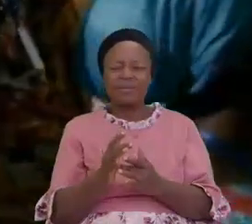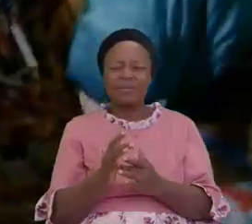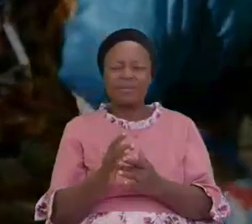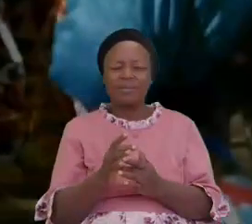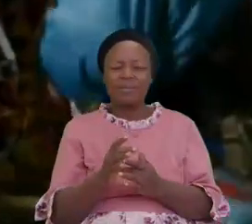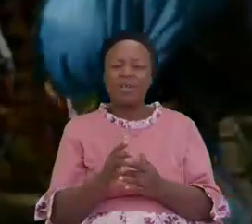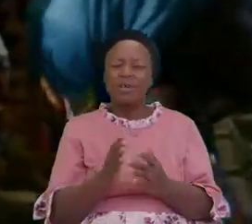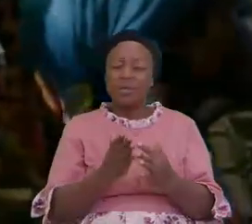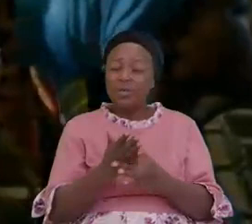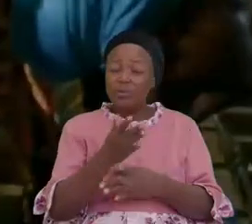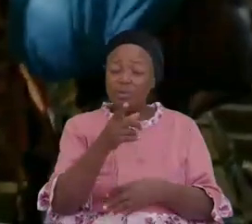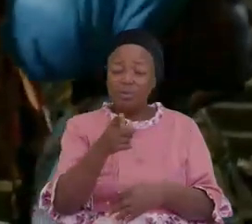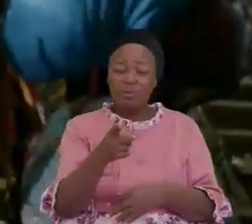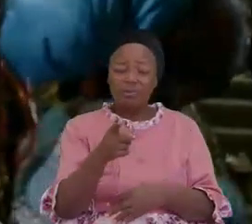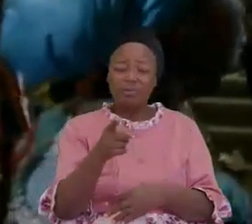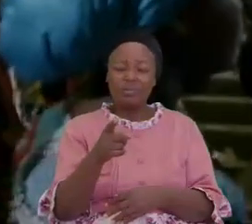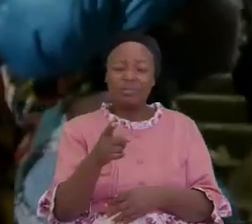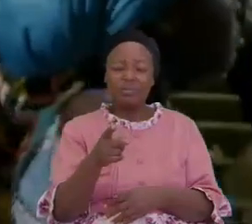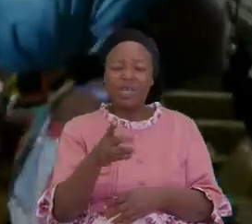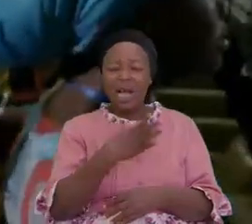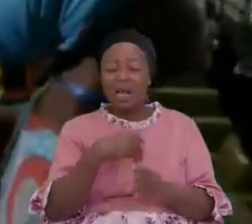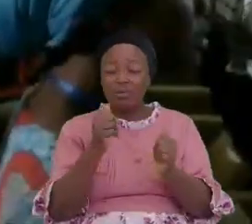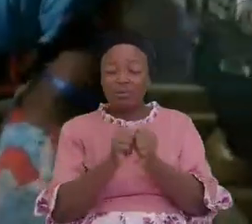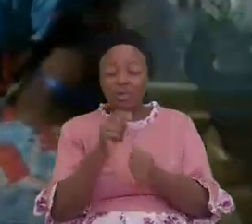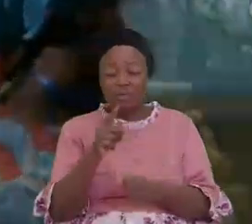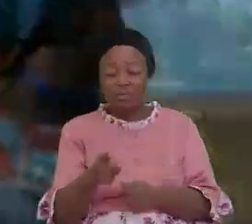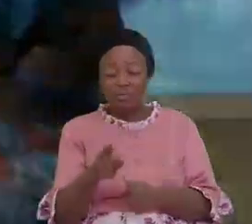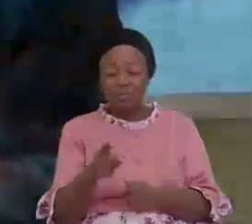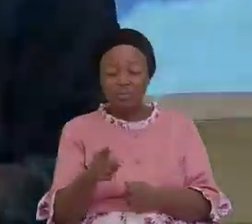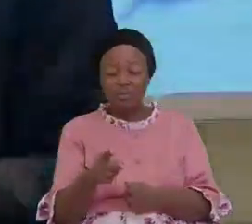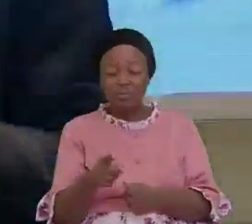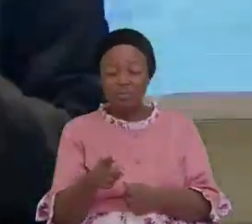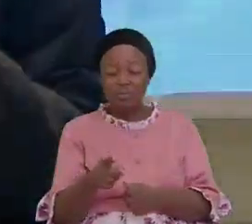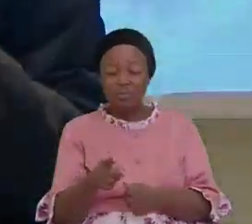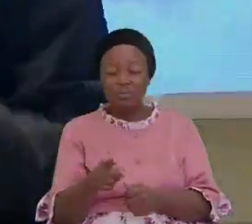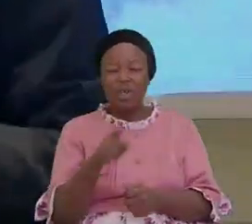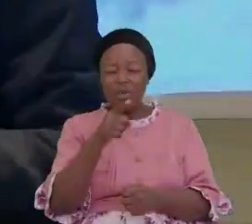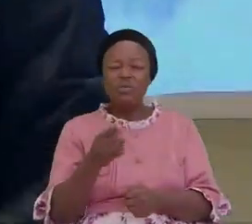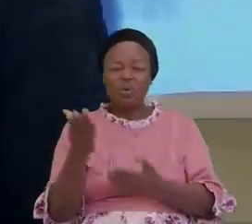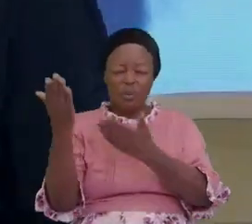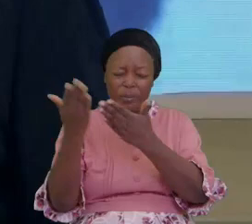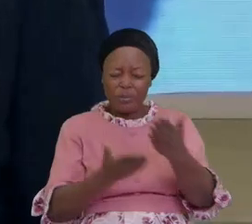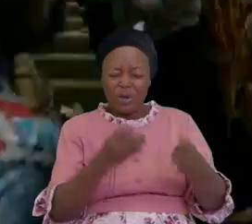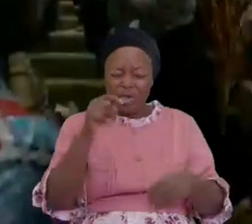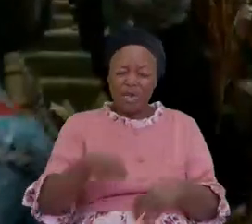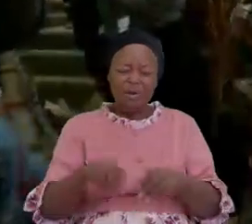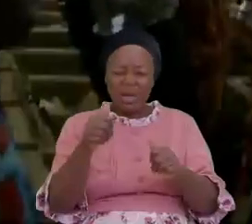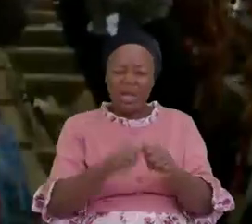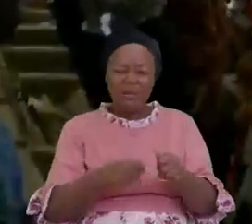through you and with you, he'll bring down every Goliath in your way.